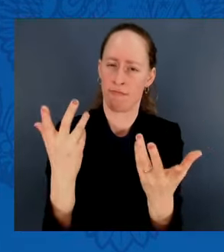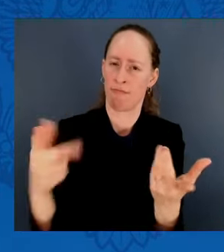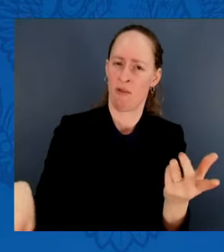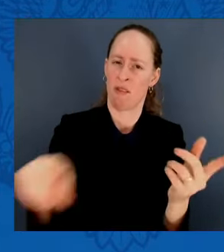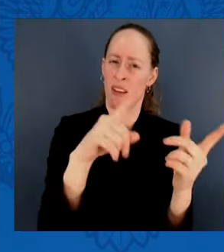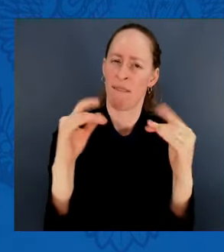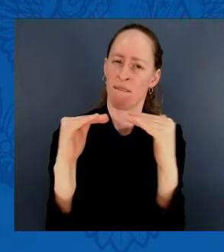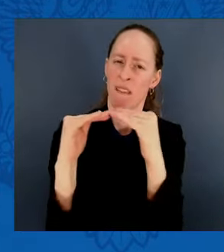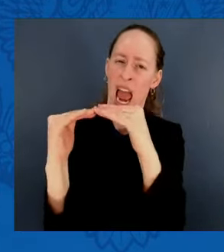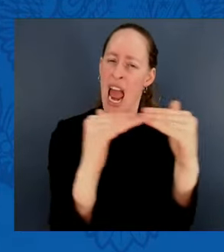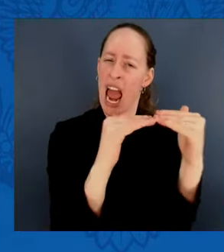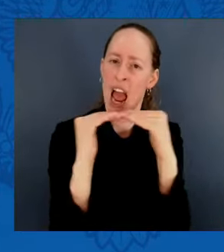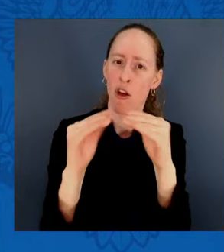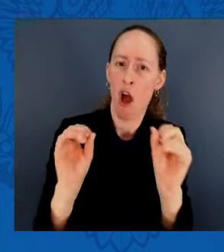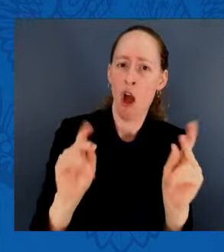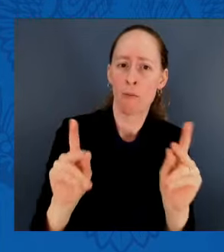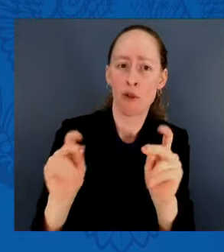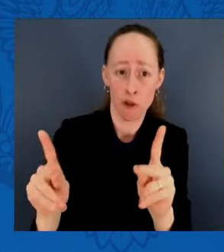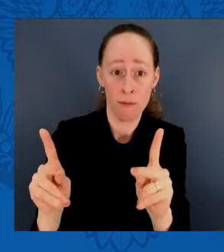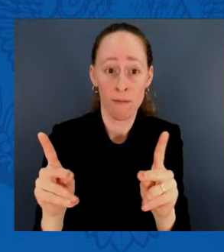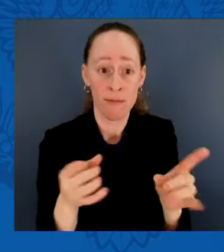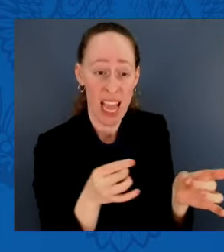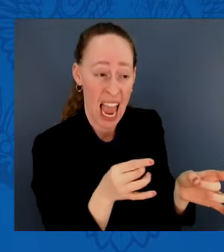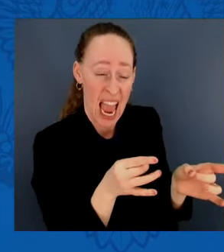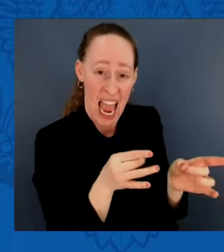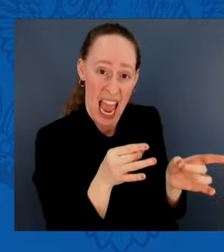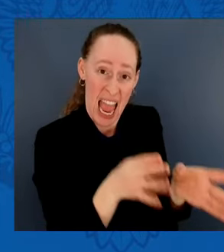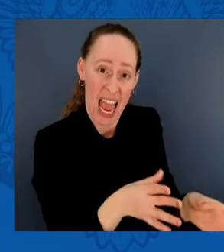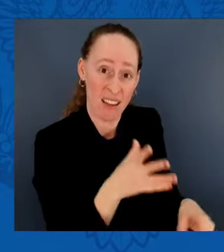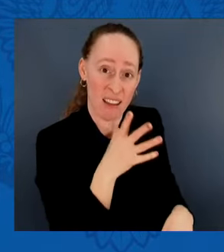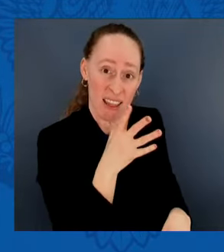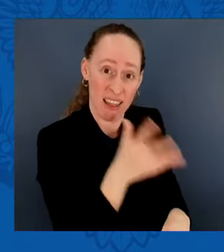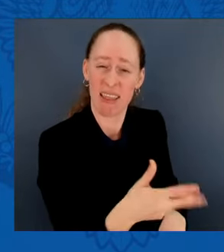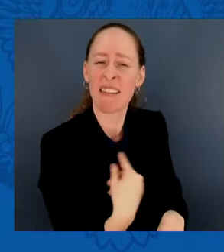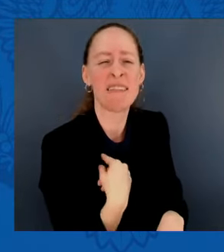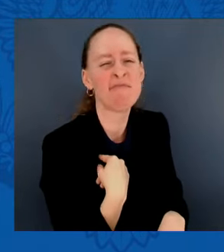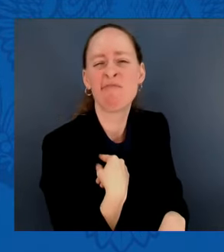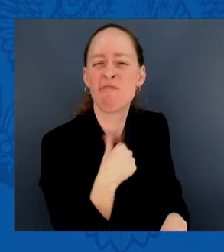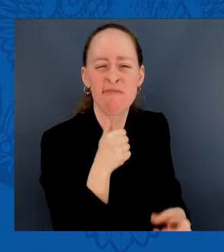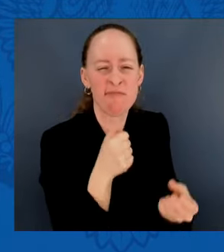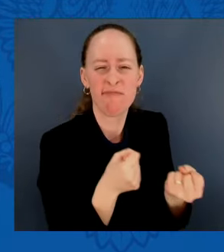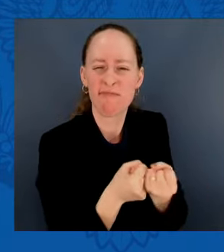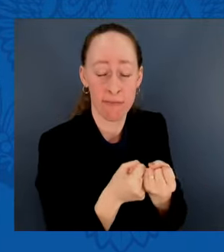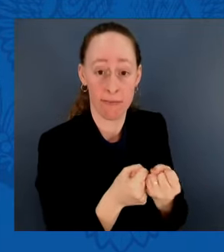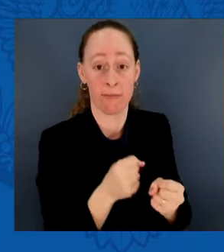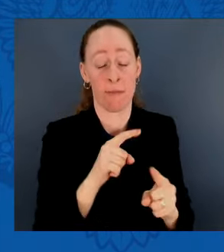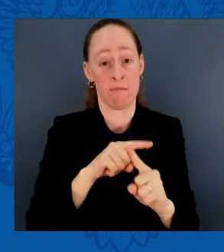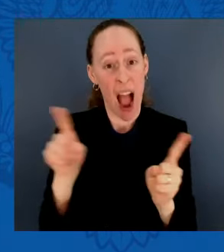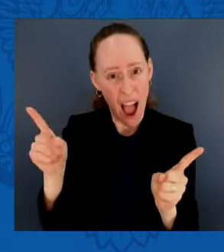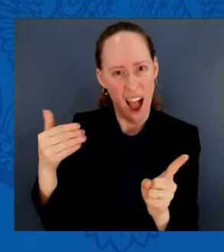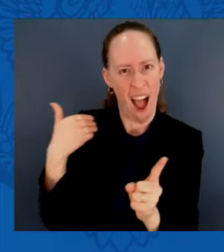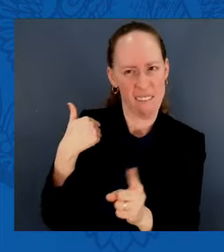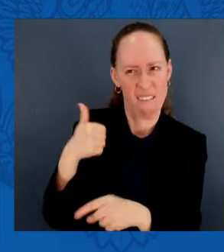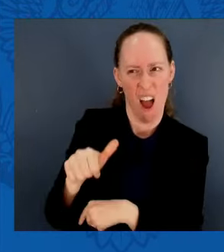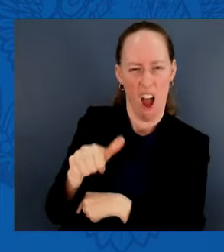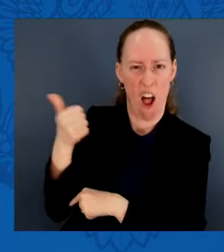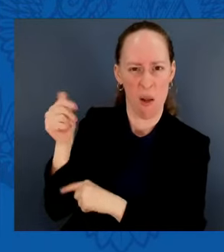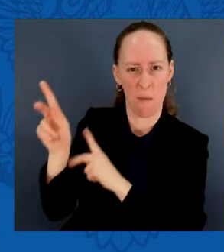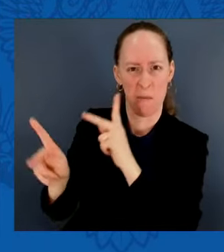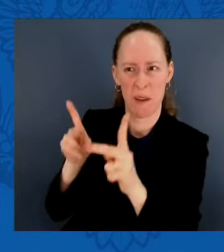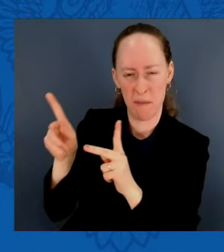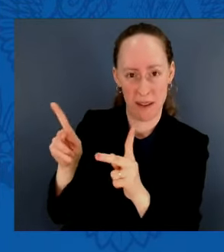Now, other people my age see it differently. The American story of resentment, revenge, and